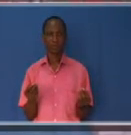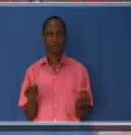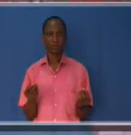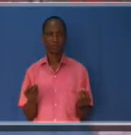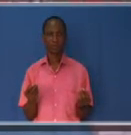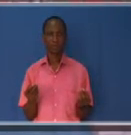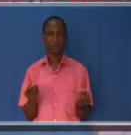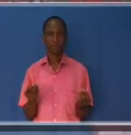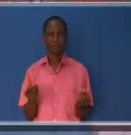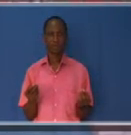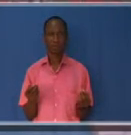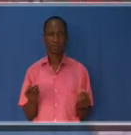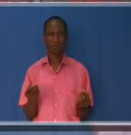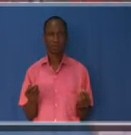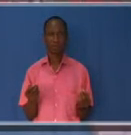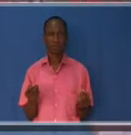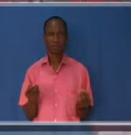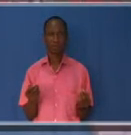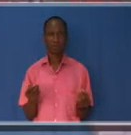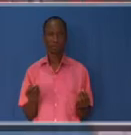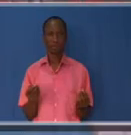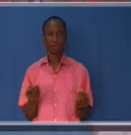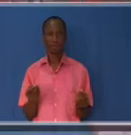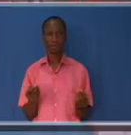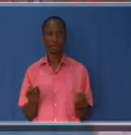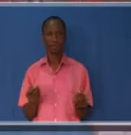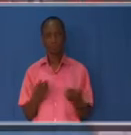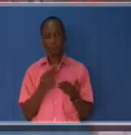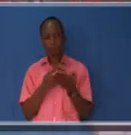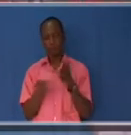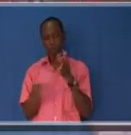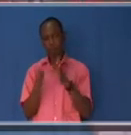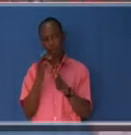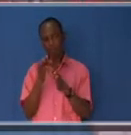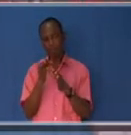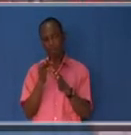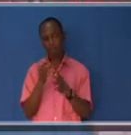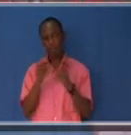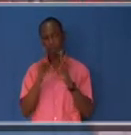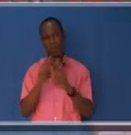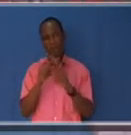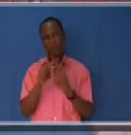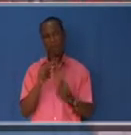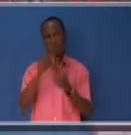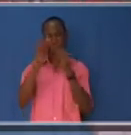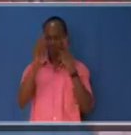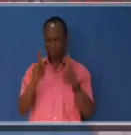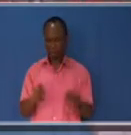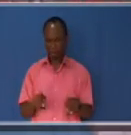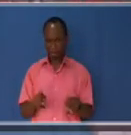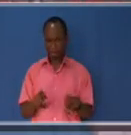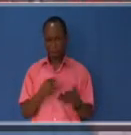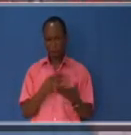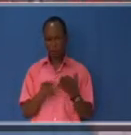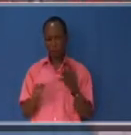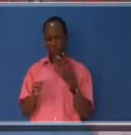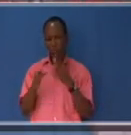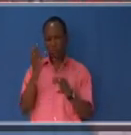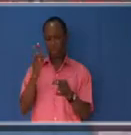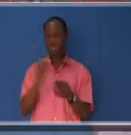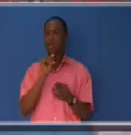is not a prophet. He is a divine person. He did not come to say his own words. He